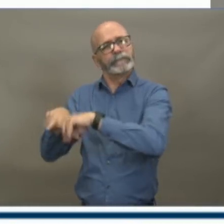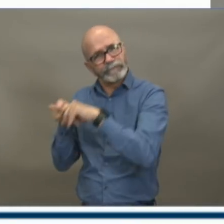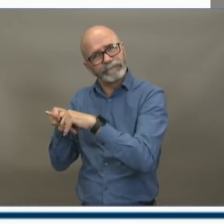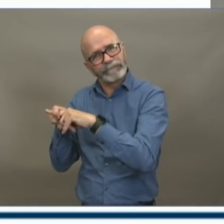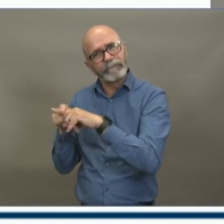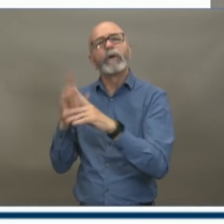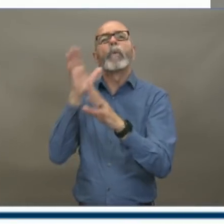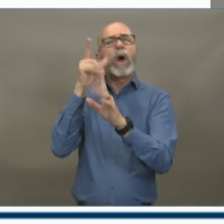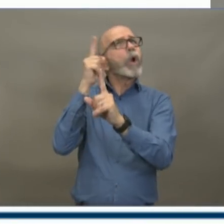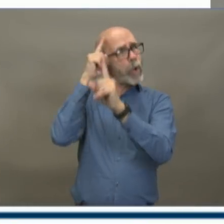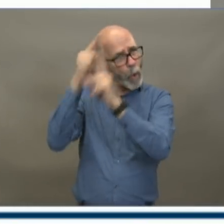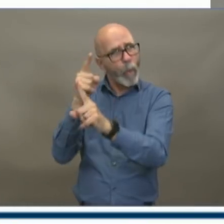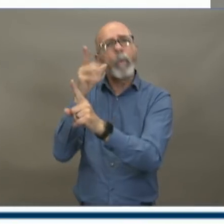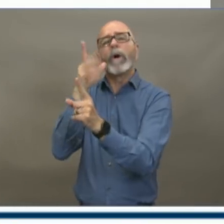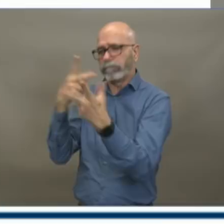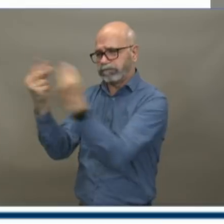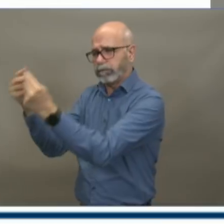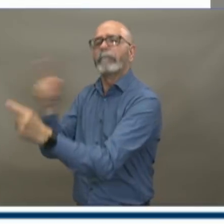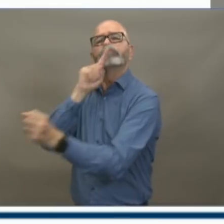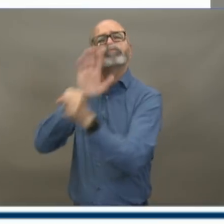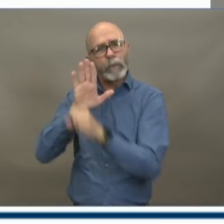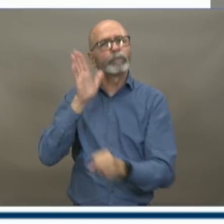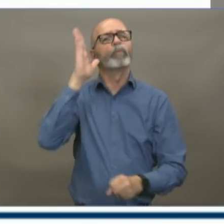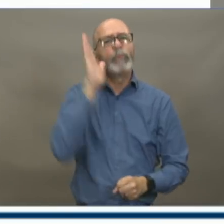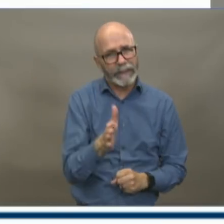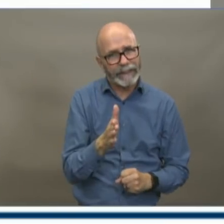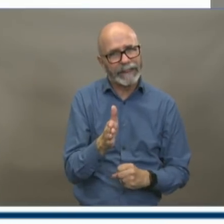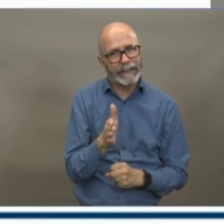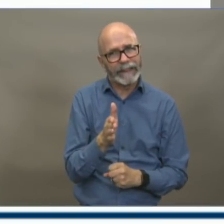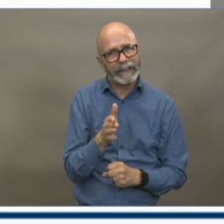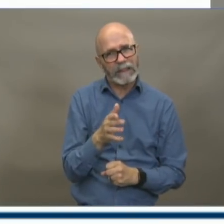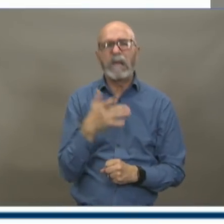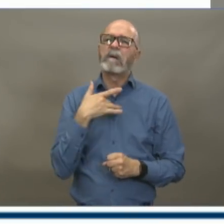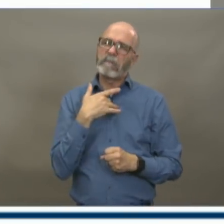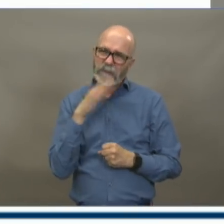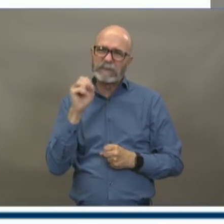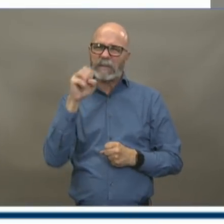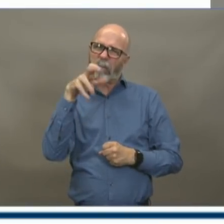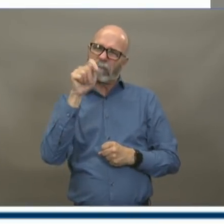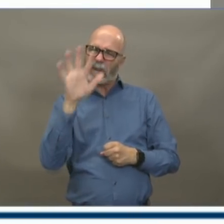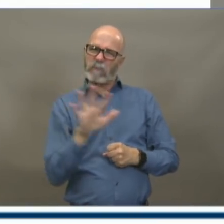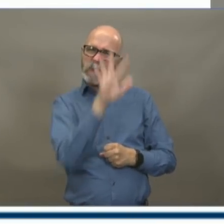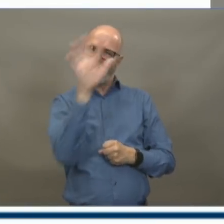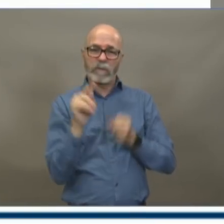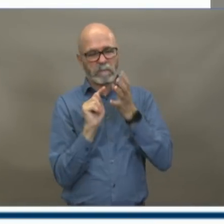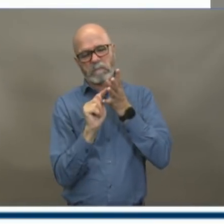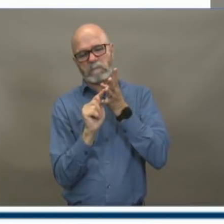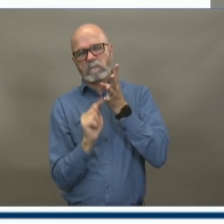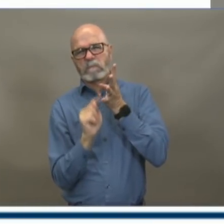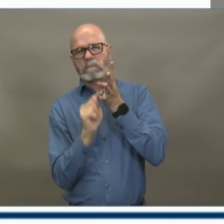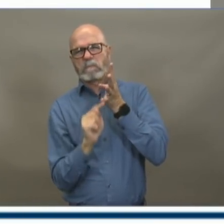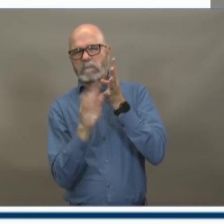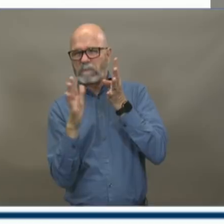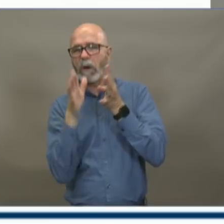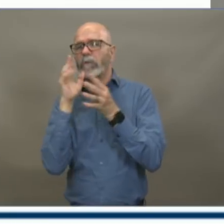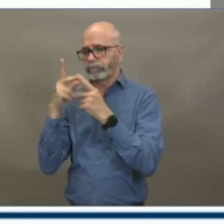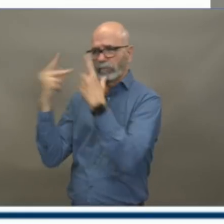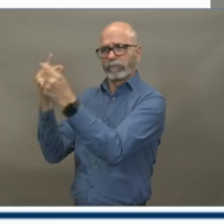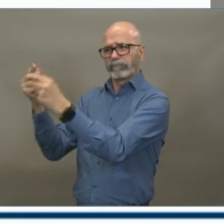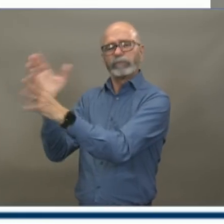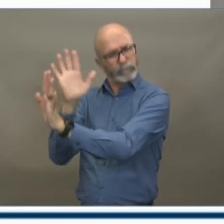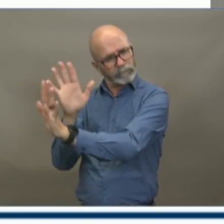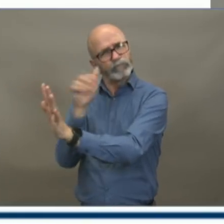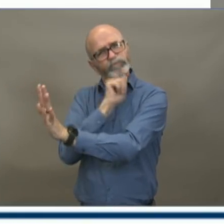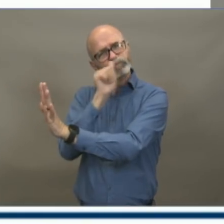to be vaccinated by the end of September. So let me finish up by noting that yesterday was the 1-year anniversary of